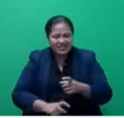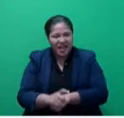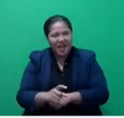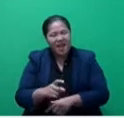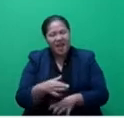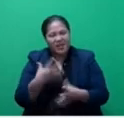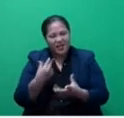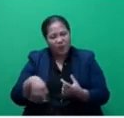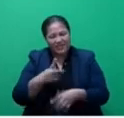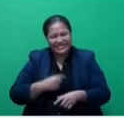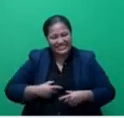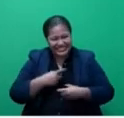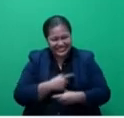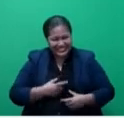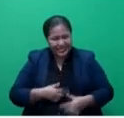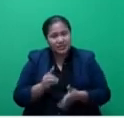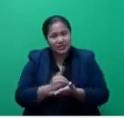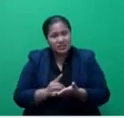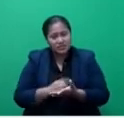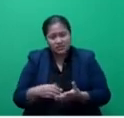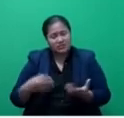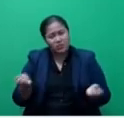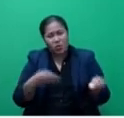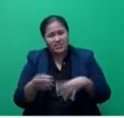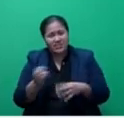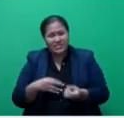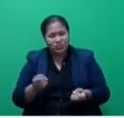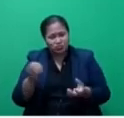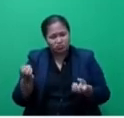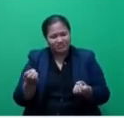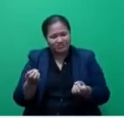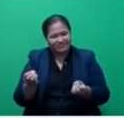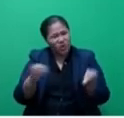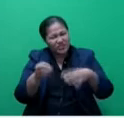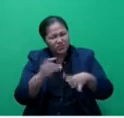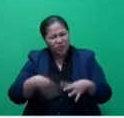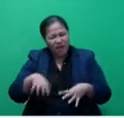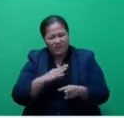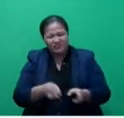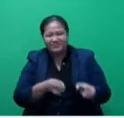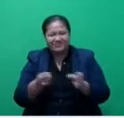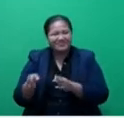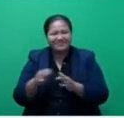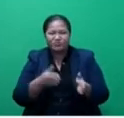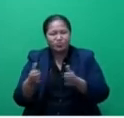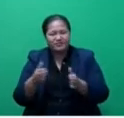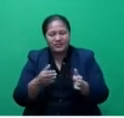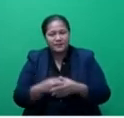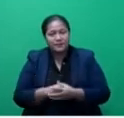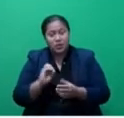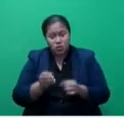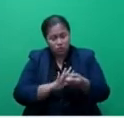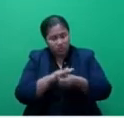respiratory illness, etc., continue to contribute to morbidity and mortality. Mr. Speaker, sir, prior to COVID-19, the Honourable